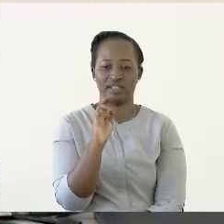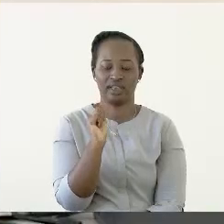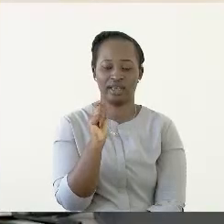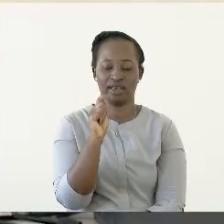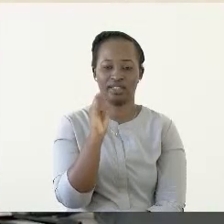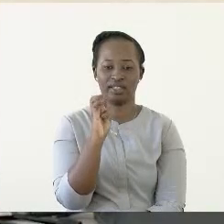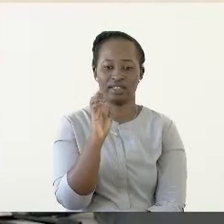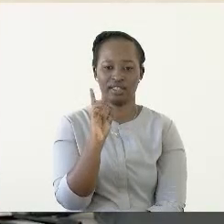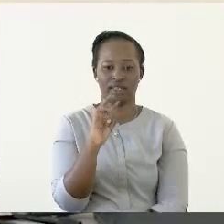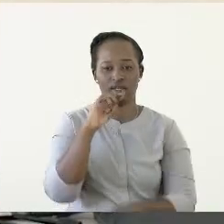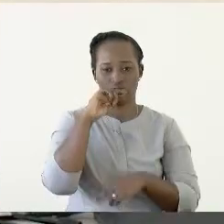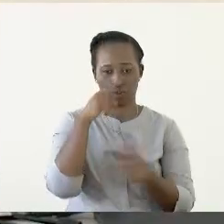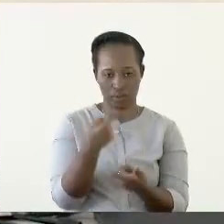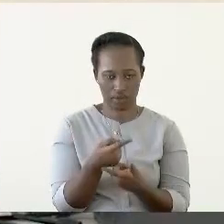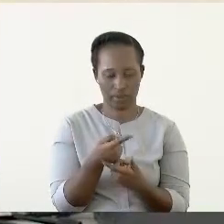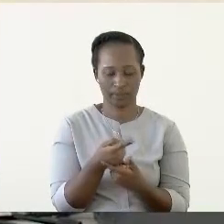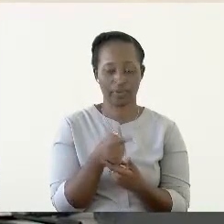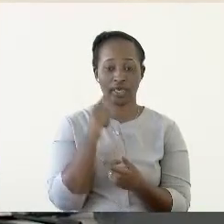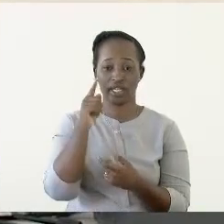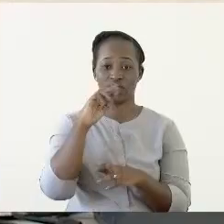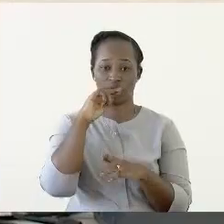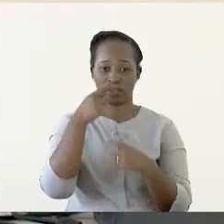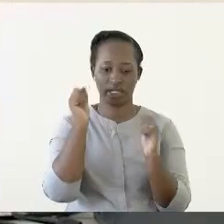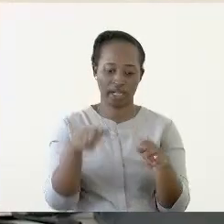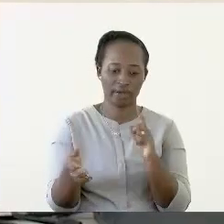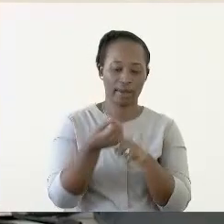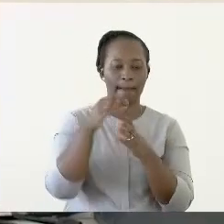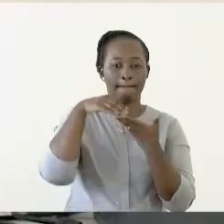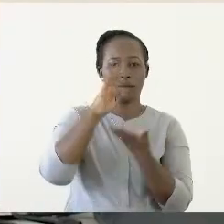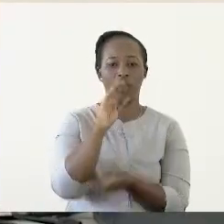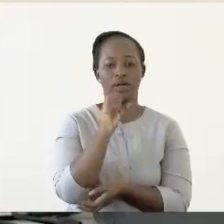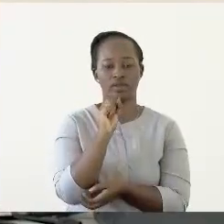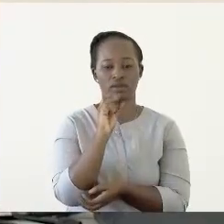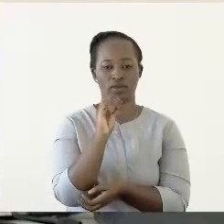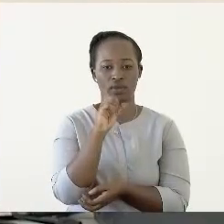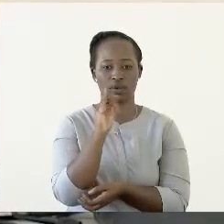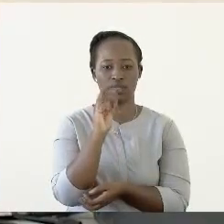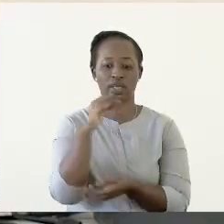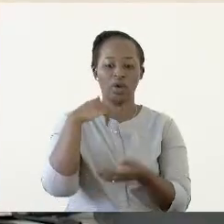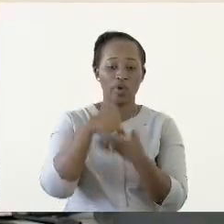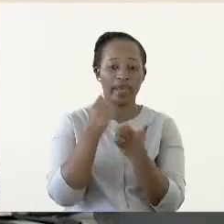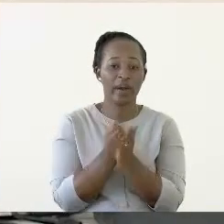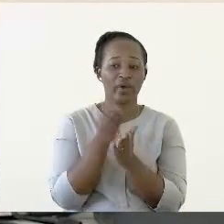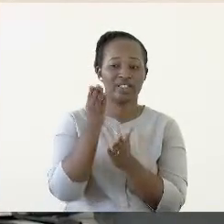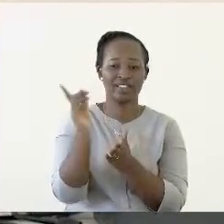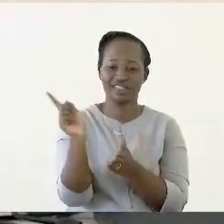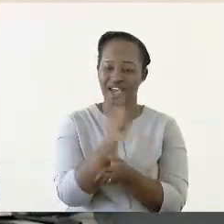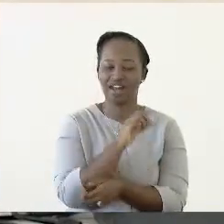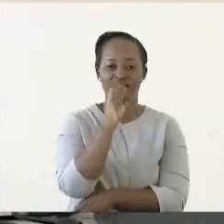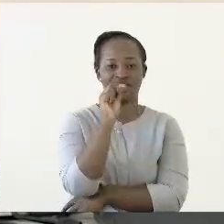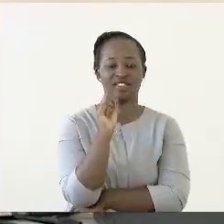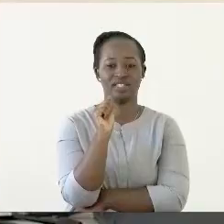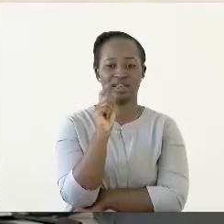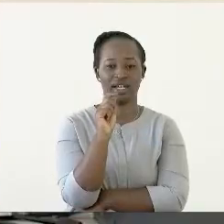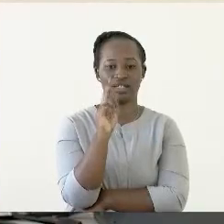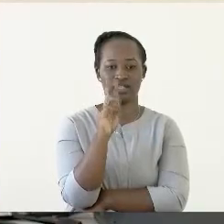a solution can dissolve more solute, then it is because it is unsaturated. So the right answer